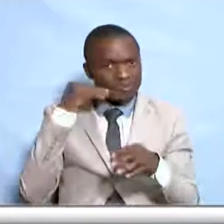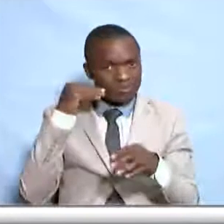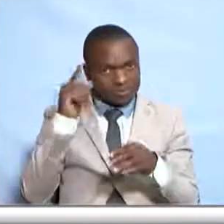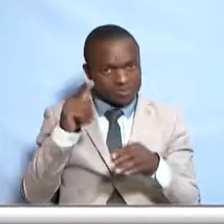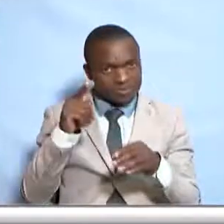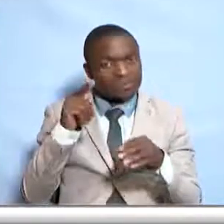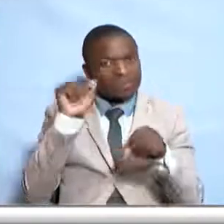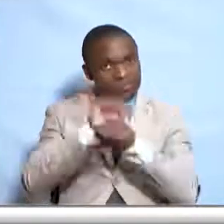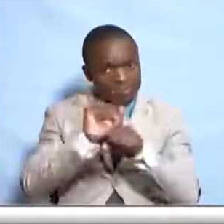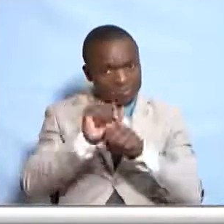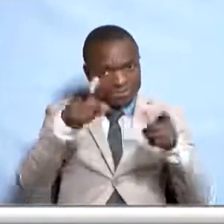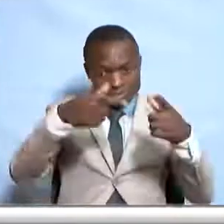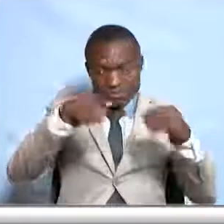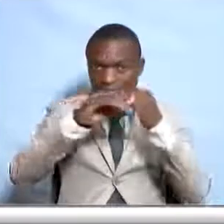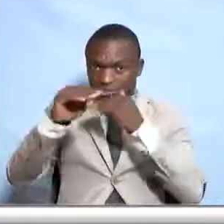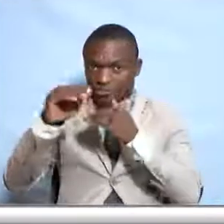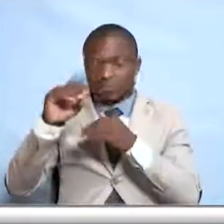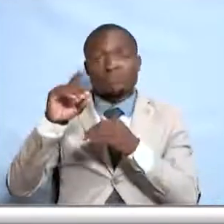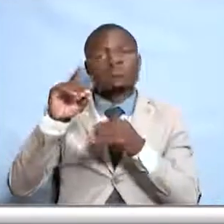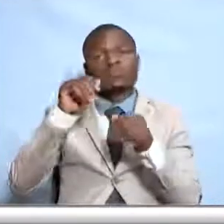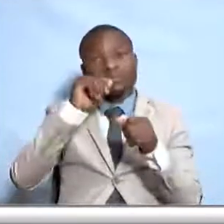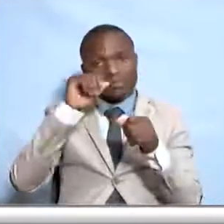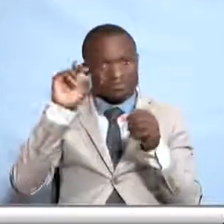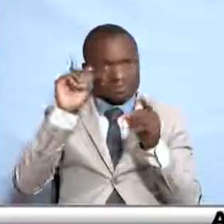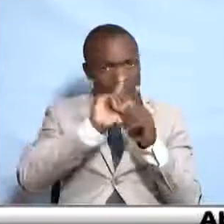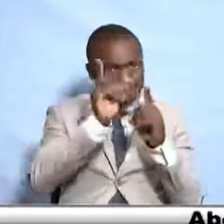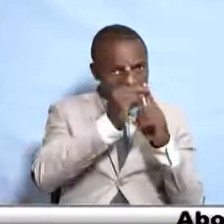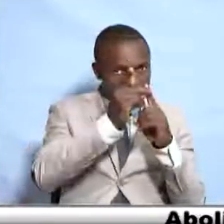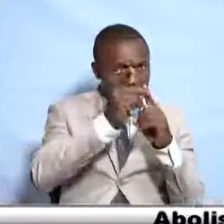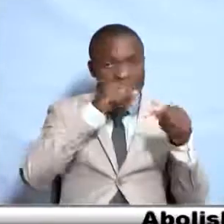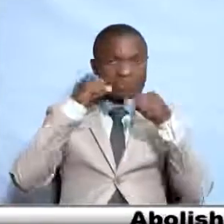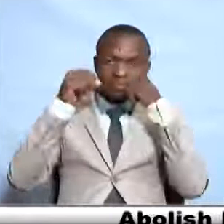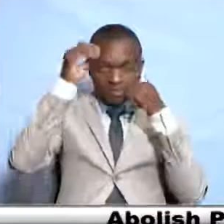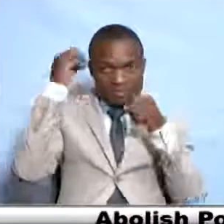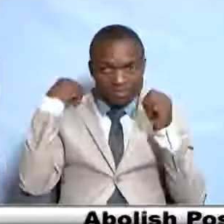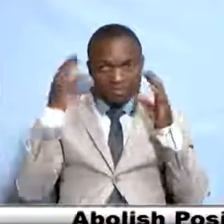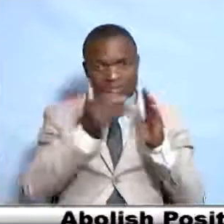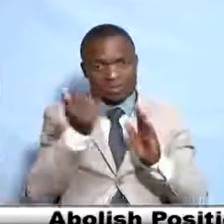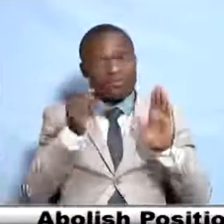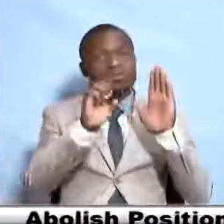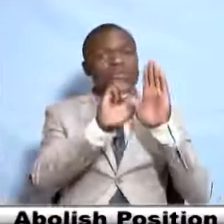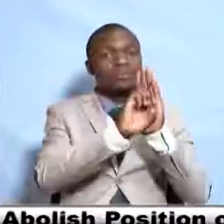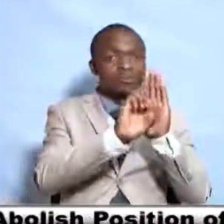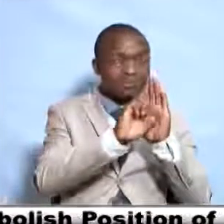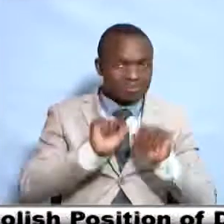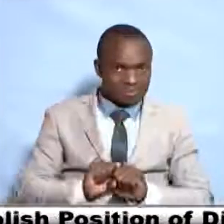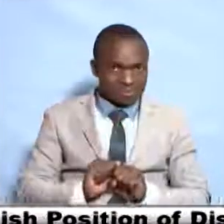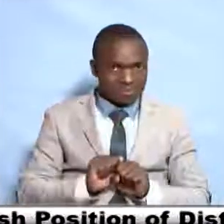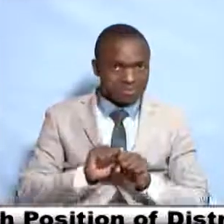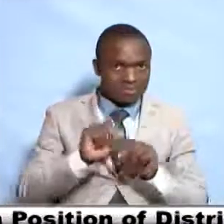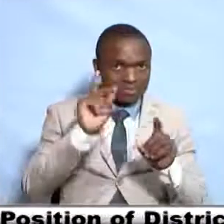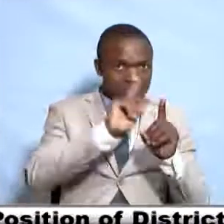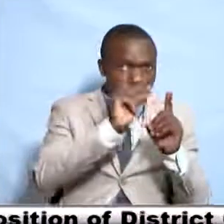level. And that is the district agriculture officer, as an example. Another example is the